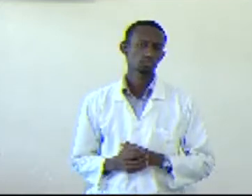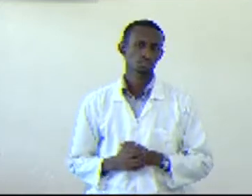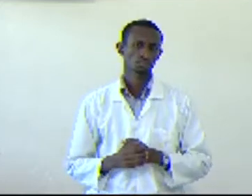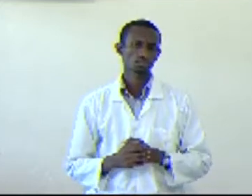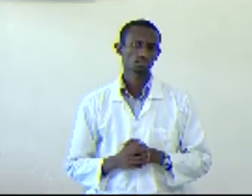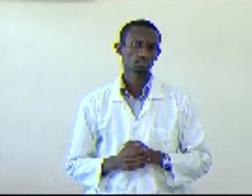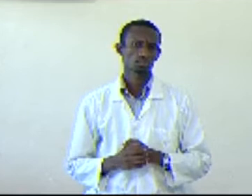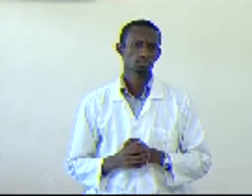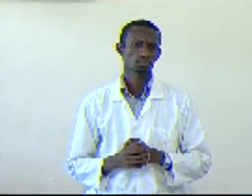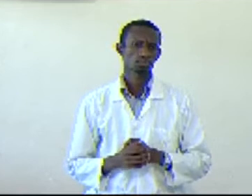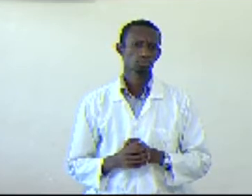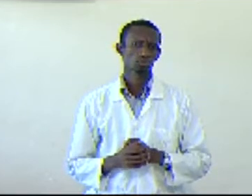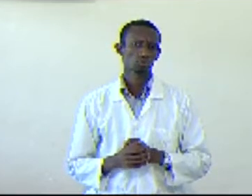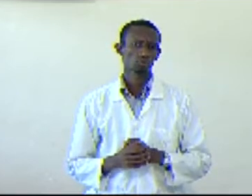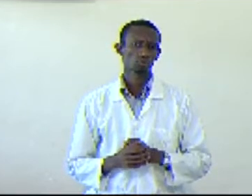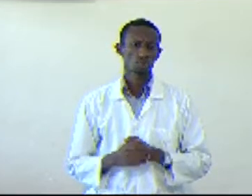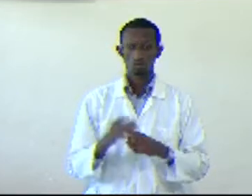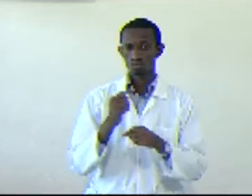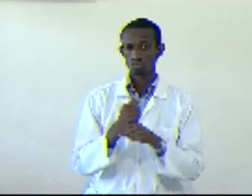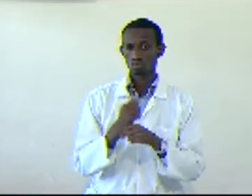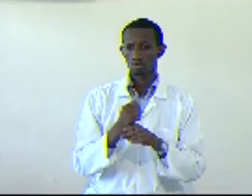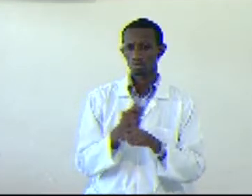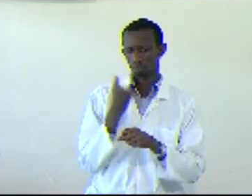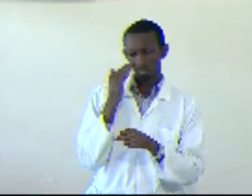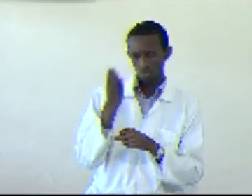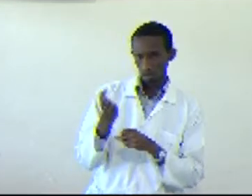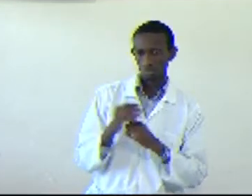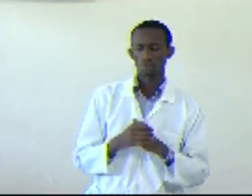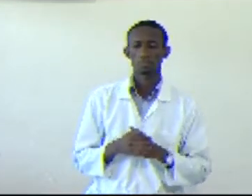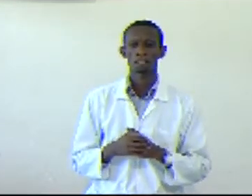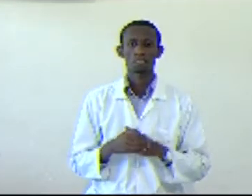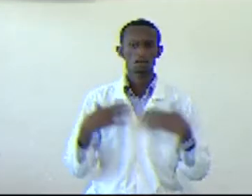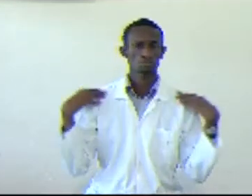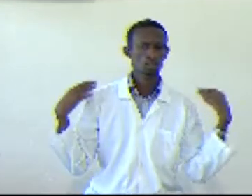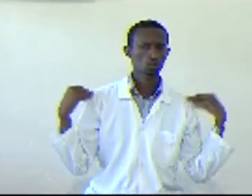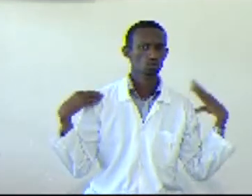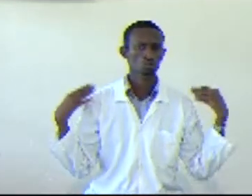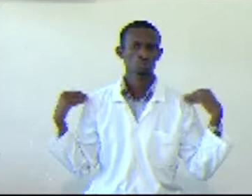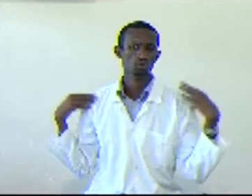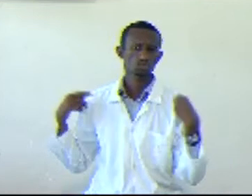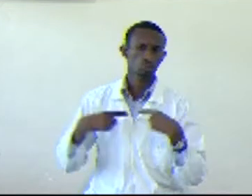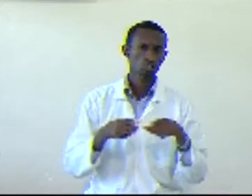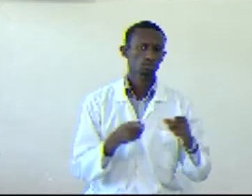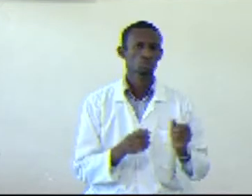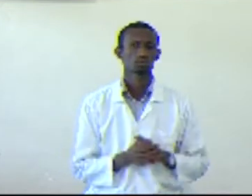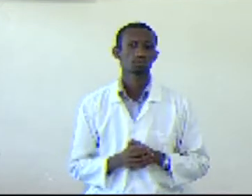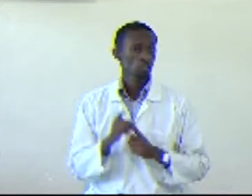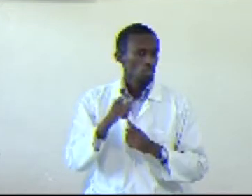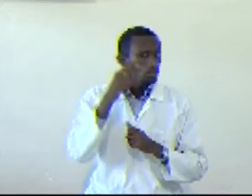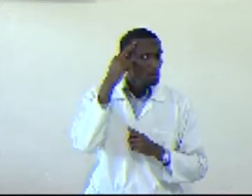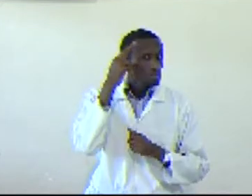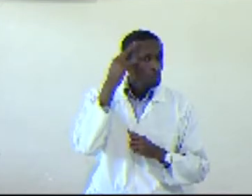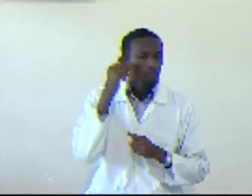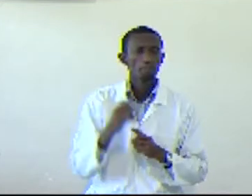123, you find some more exercises. As you remember, we had the explanation of